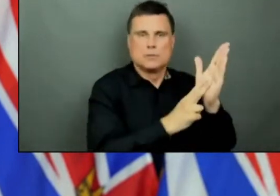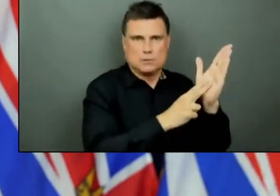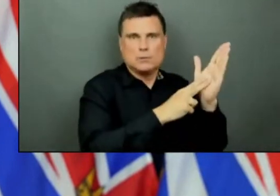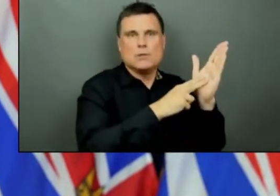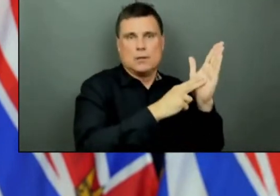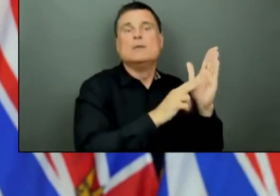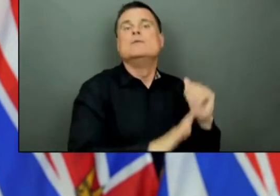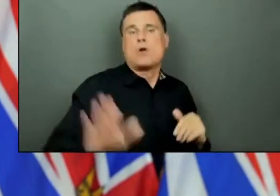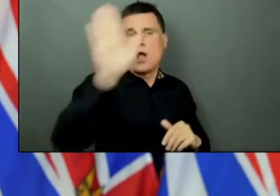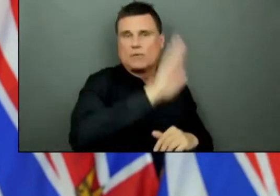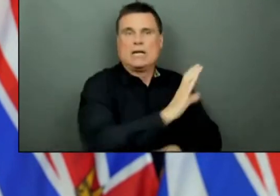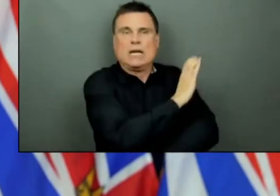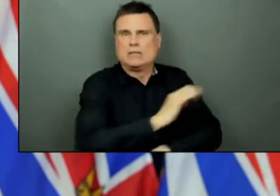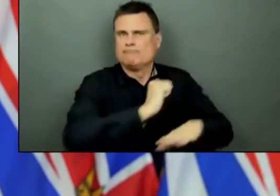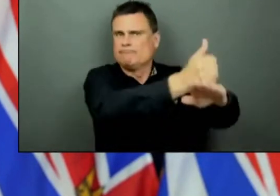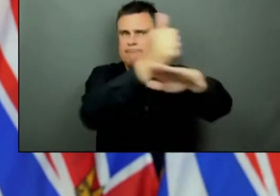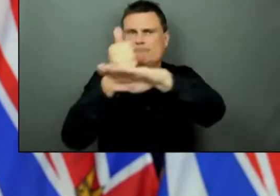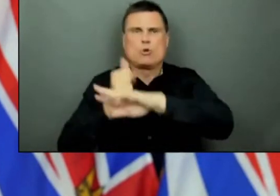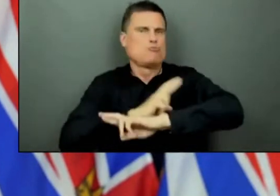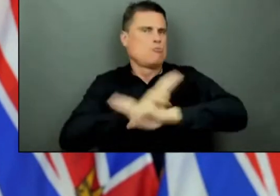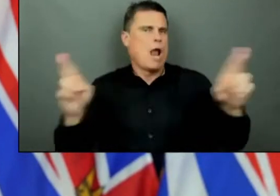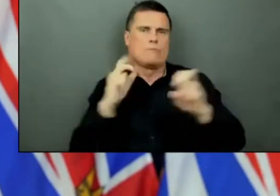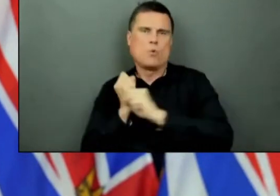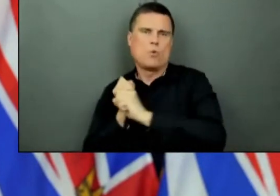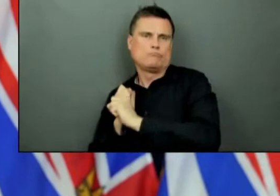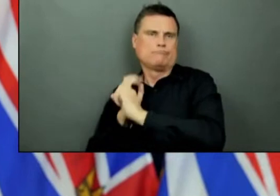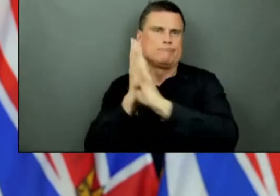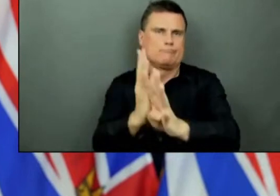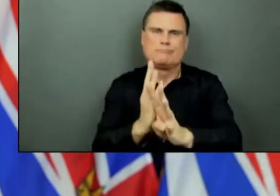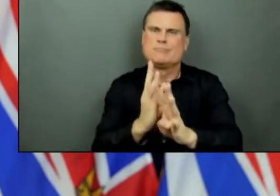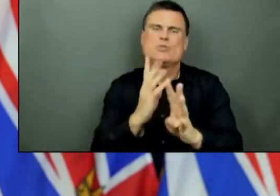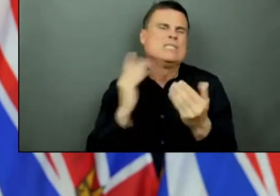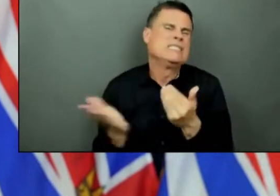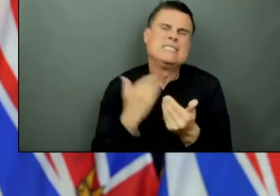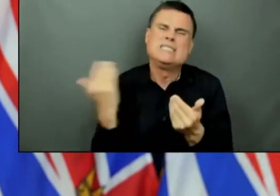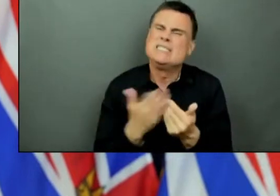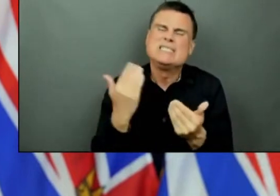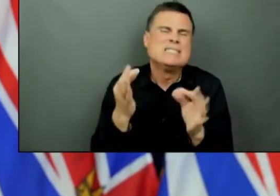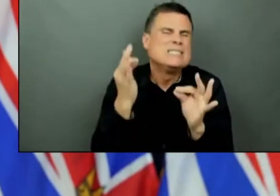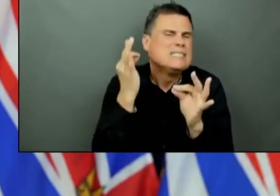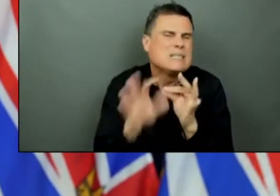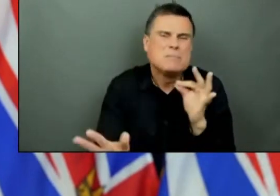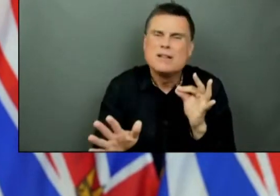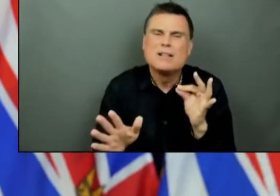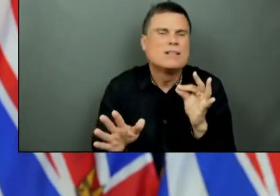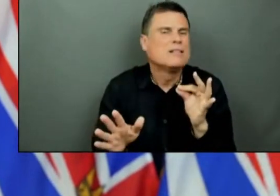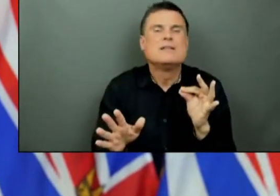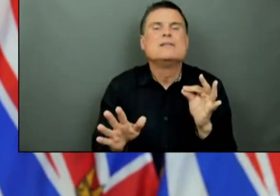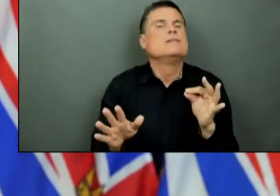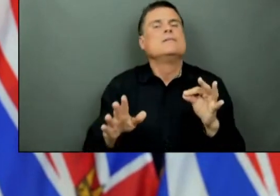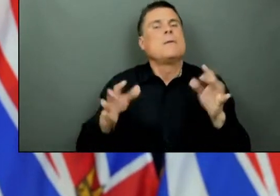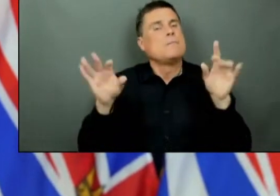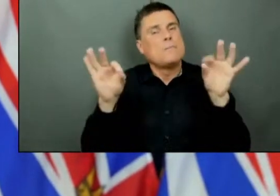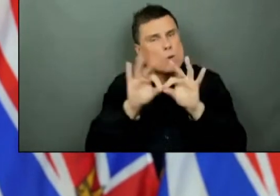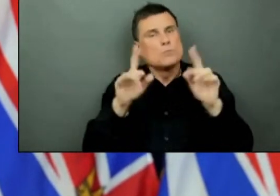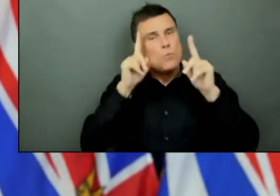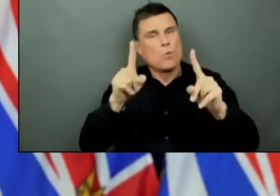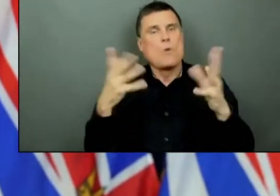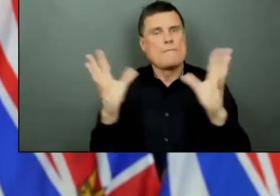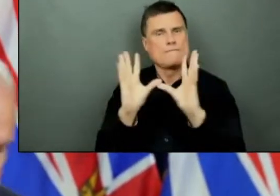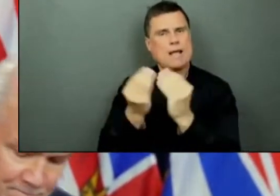It's easy, it's simple, and it'll keep you and your family and your community safe. So with that, I'll ask Dr. Henry to take the microphone, and I look forward